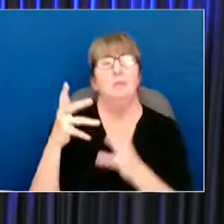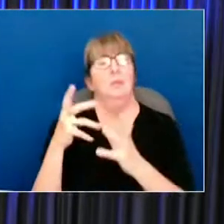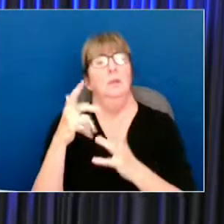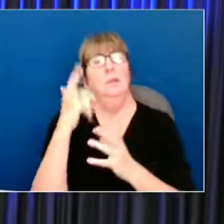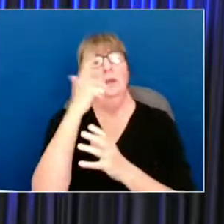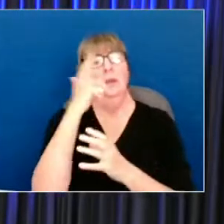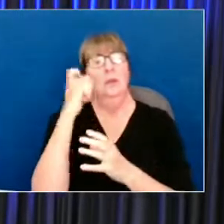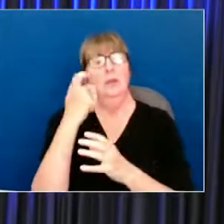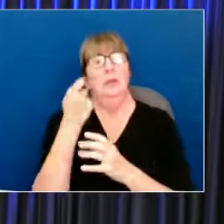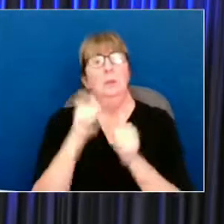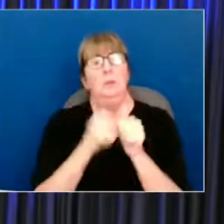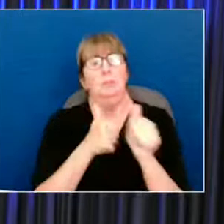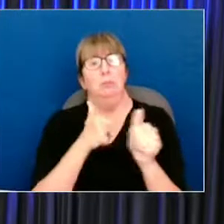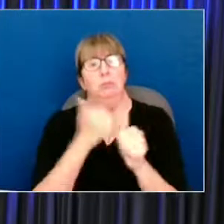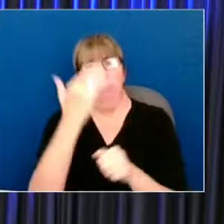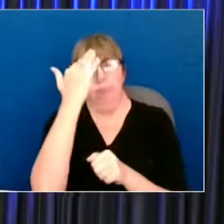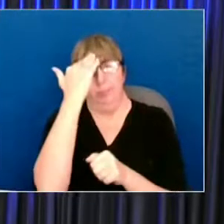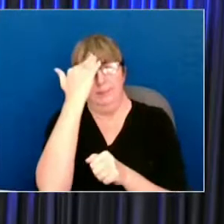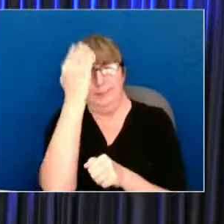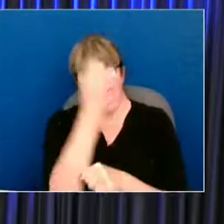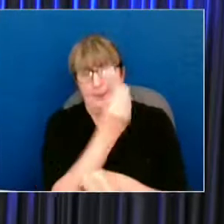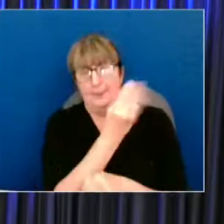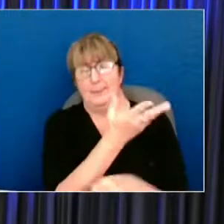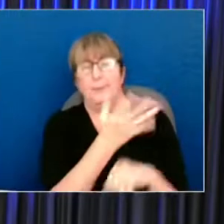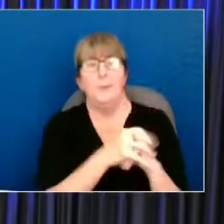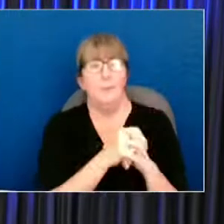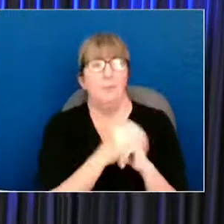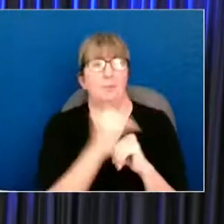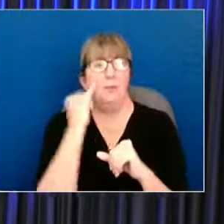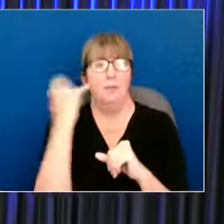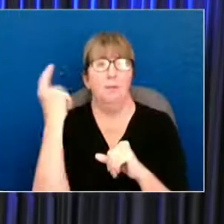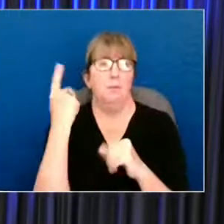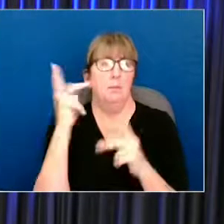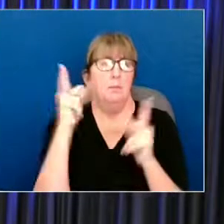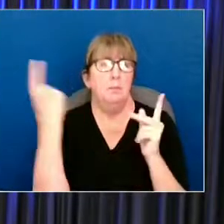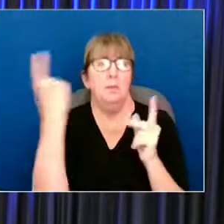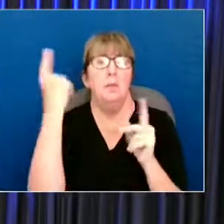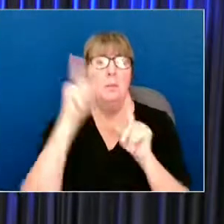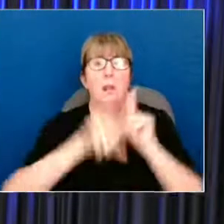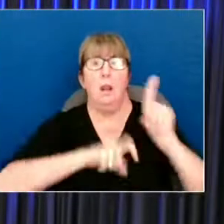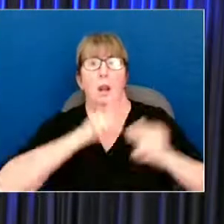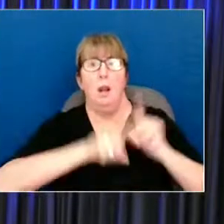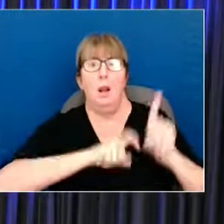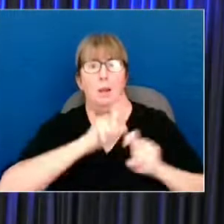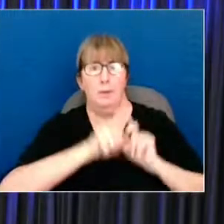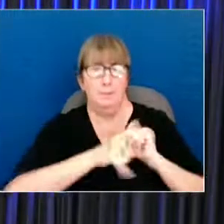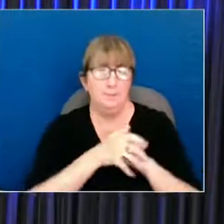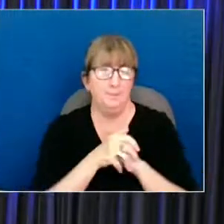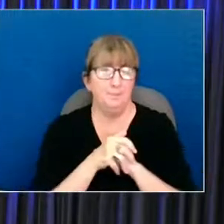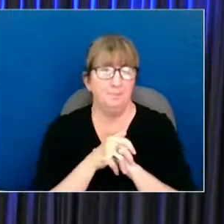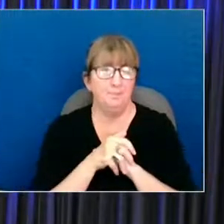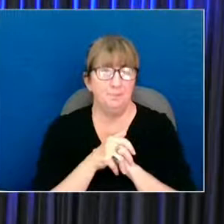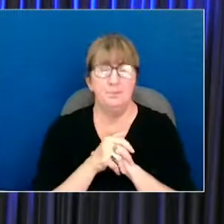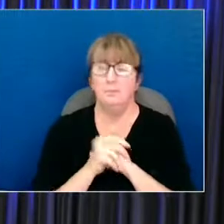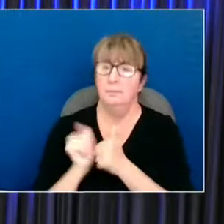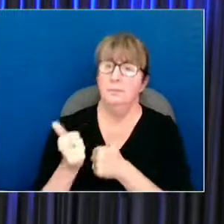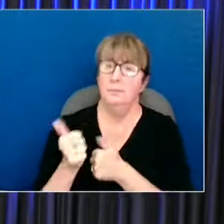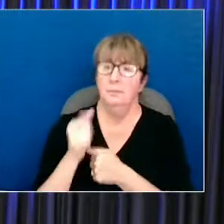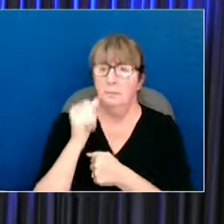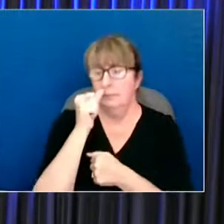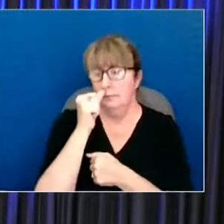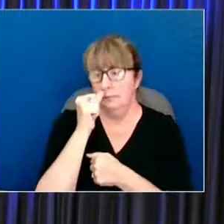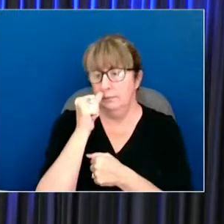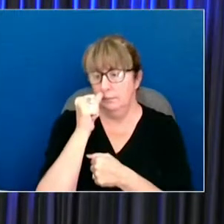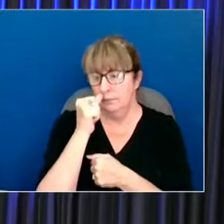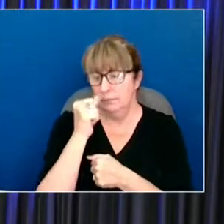for your awareness and the chance you guys have to answer any of those types of questions. Yeah. Uh-huh. We were looking at the delay when we were watching